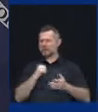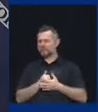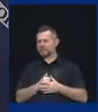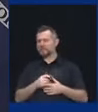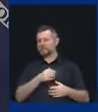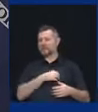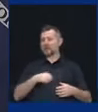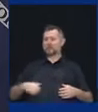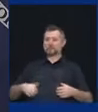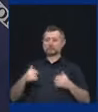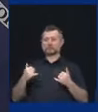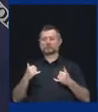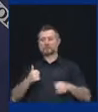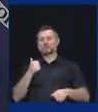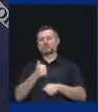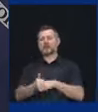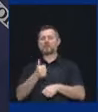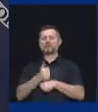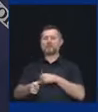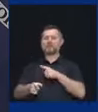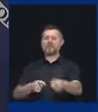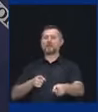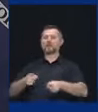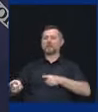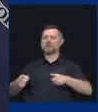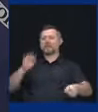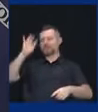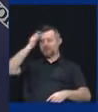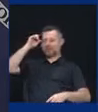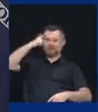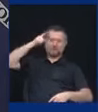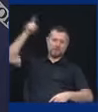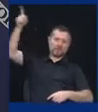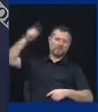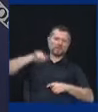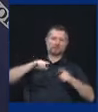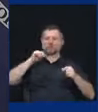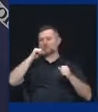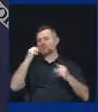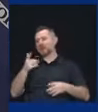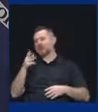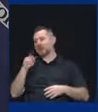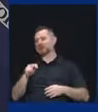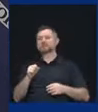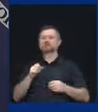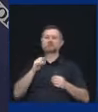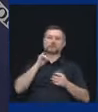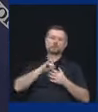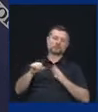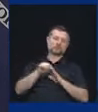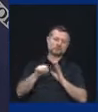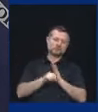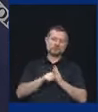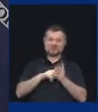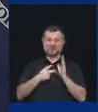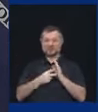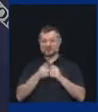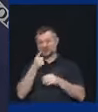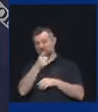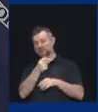York today blamed everybody, including the federal government, for not stopping the flow of guns, and the state, meaning you, because of parole, because